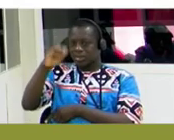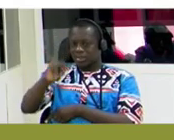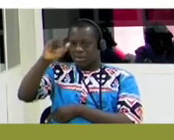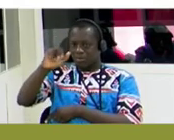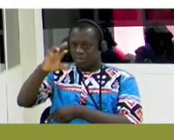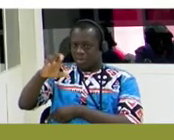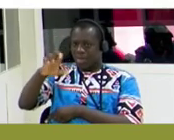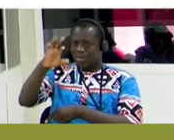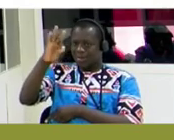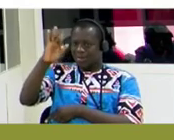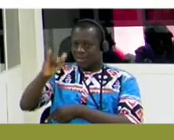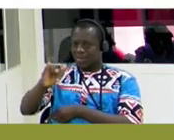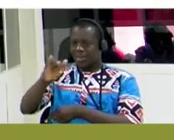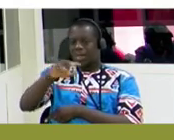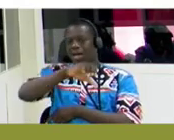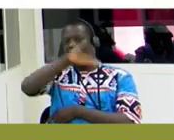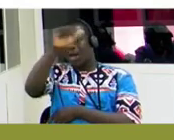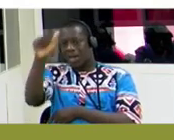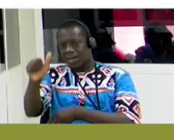were very near to him.